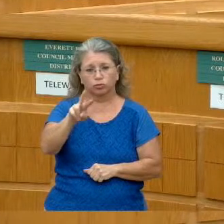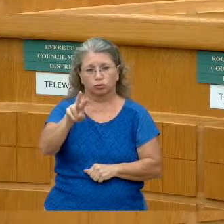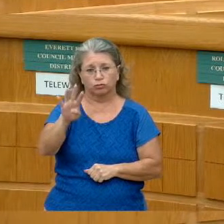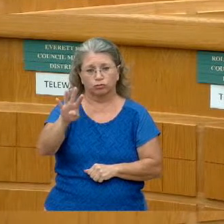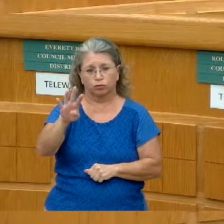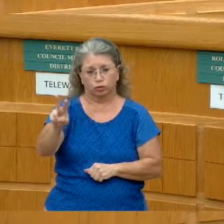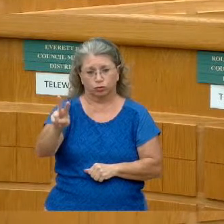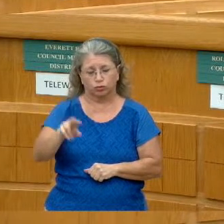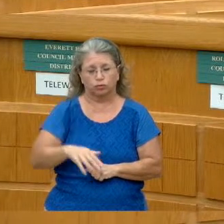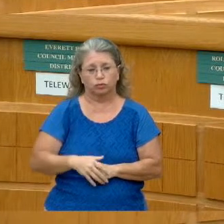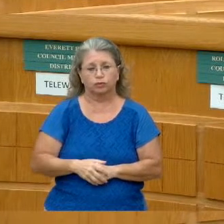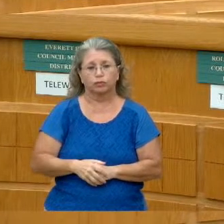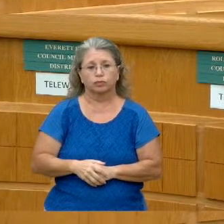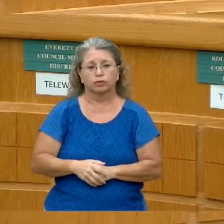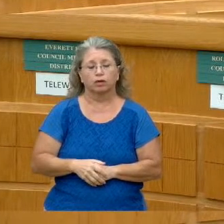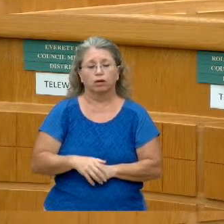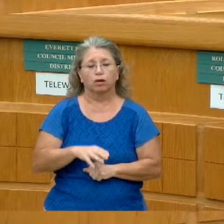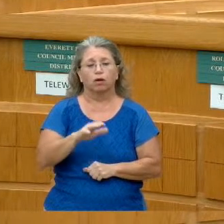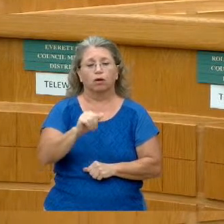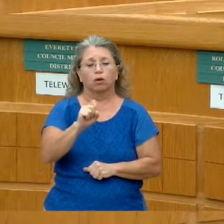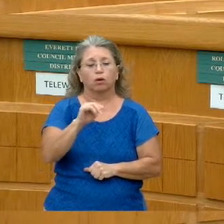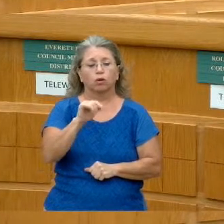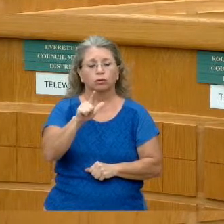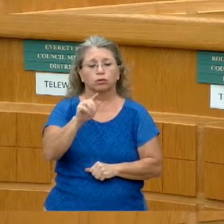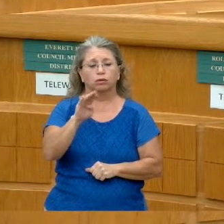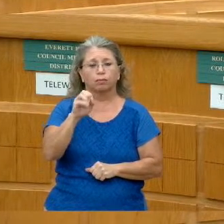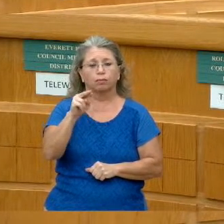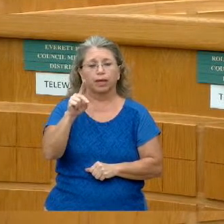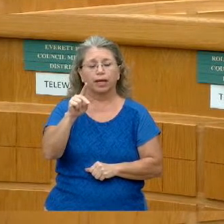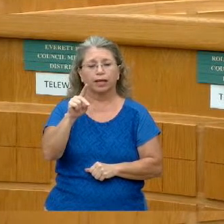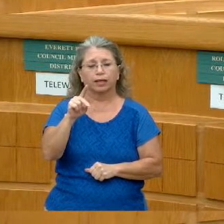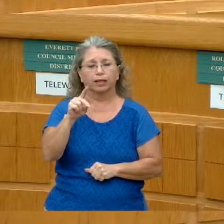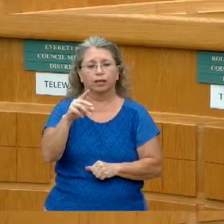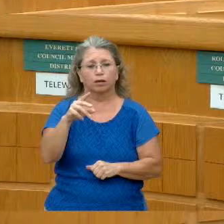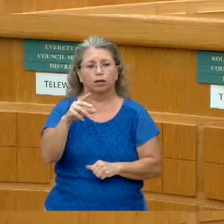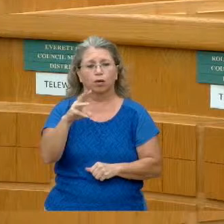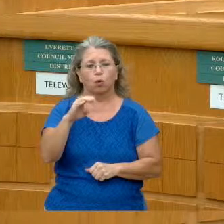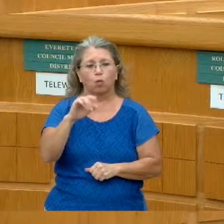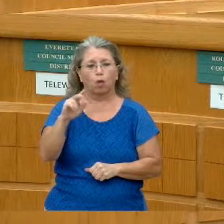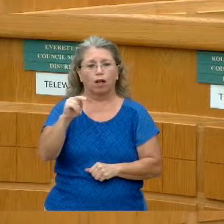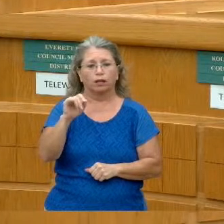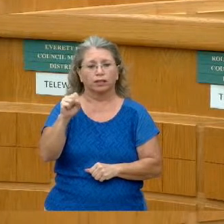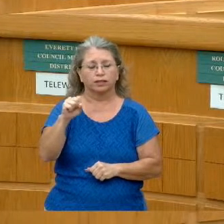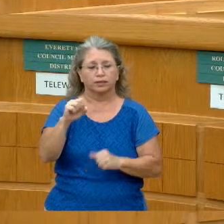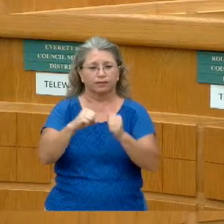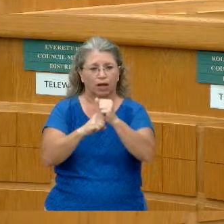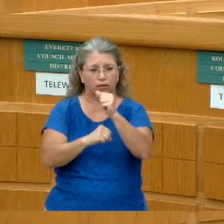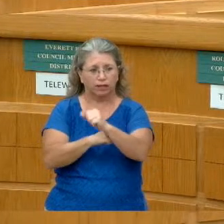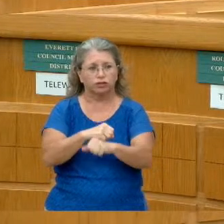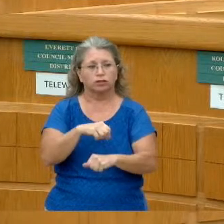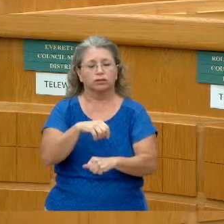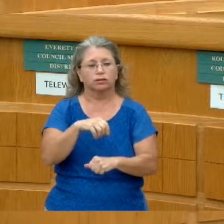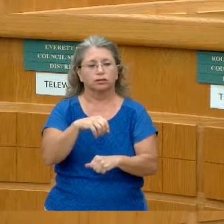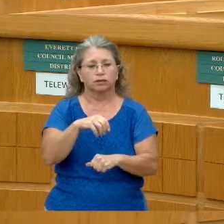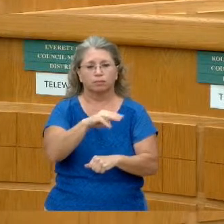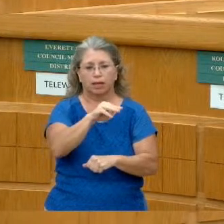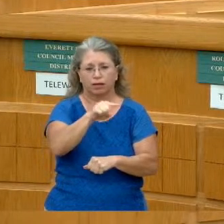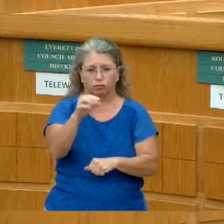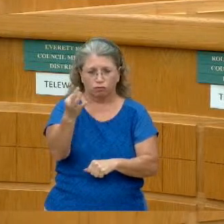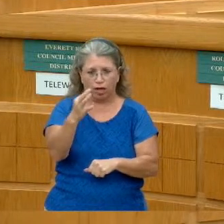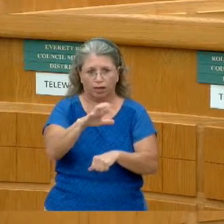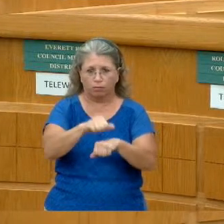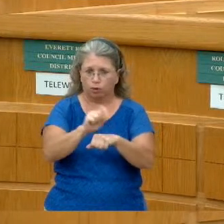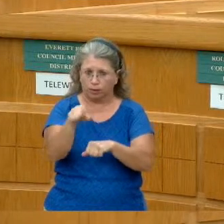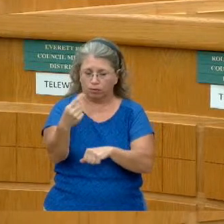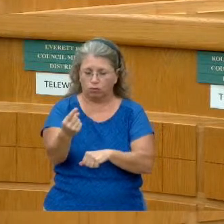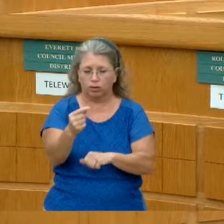361-884-2242. The Coastal Bend Wellness Foundation, they continue to test. Their appointment only Monday through Friday.